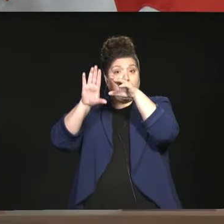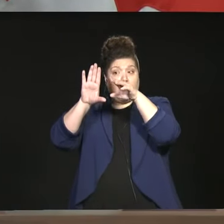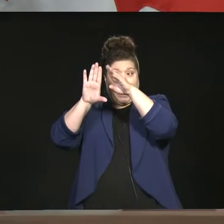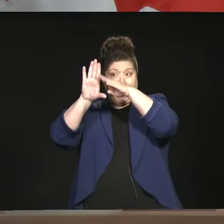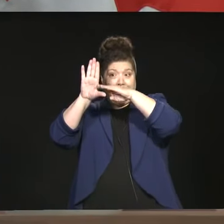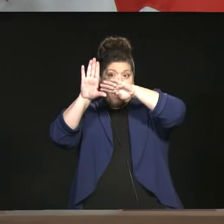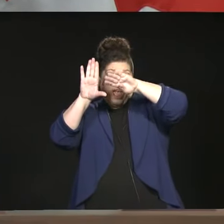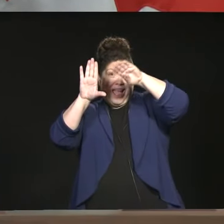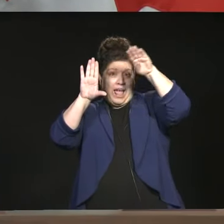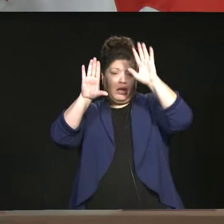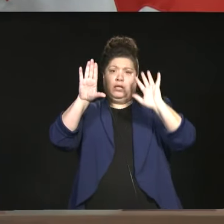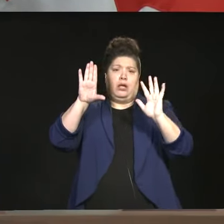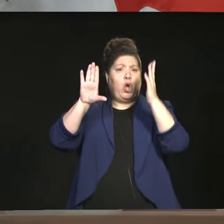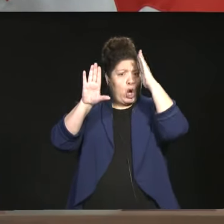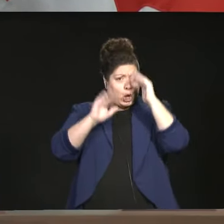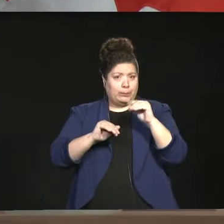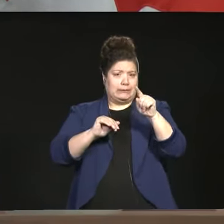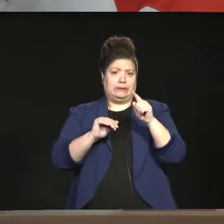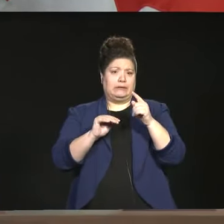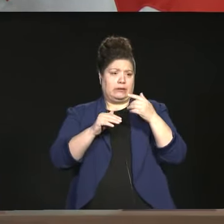mandatory isolation will help all of us do that.